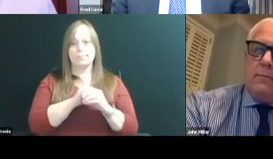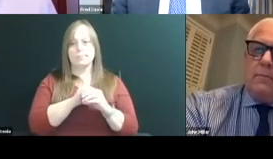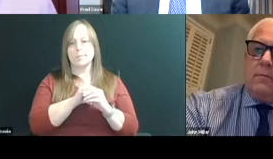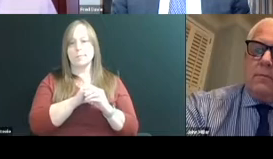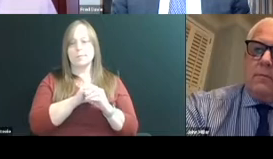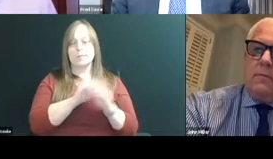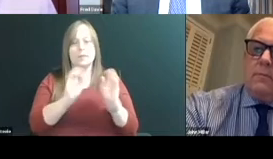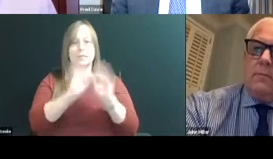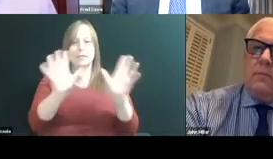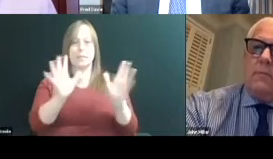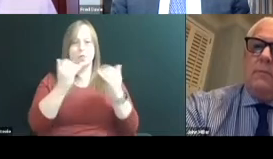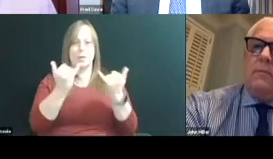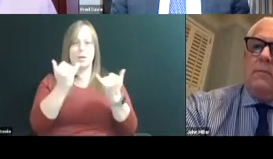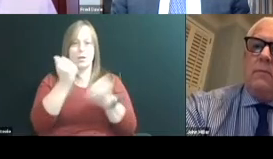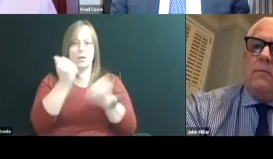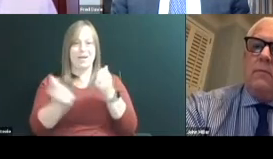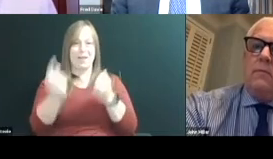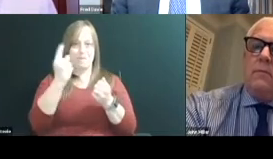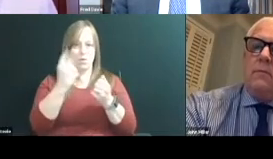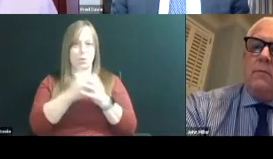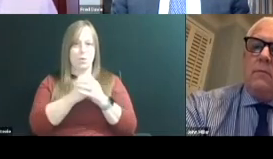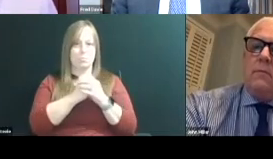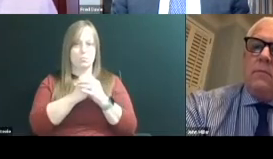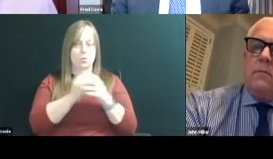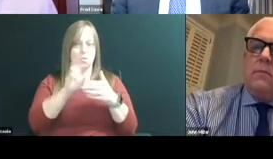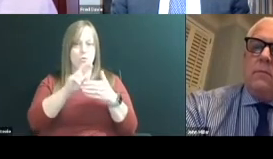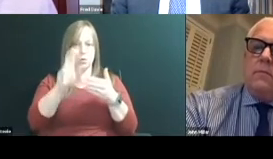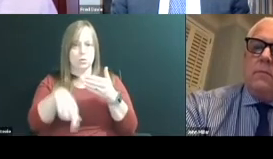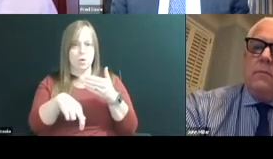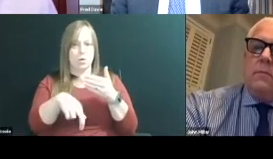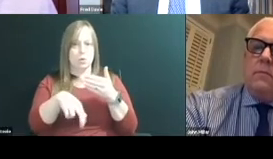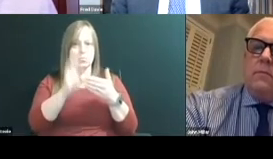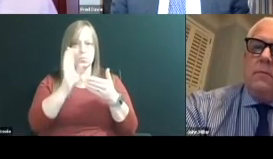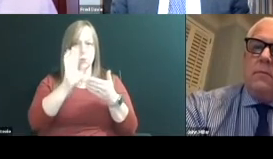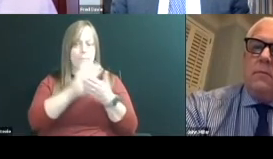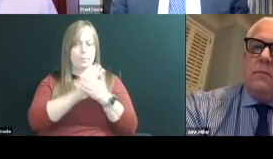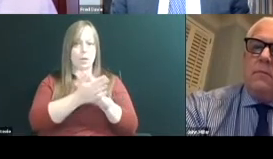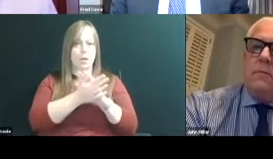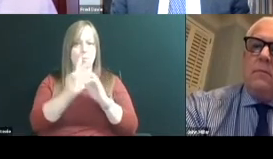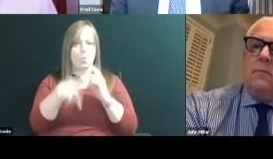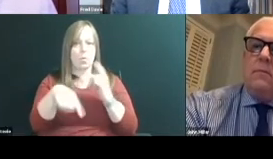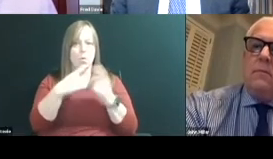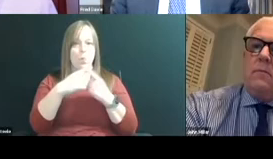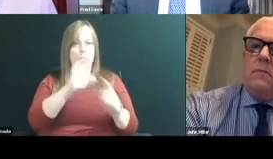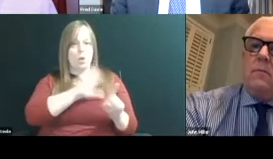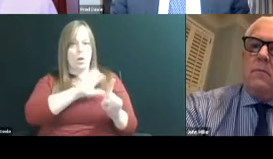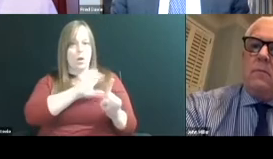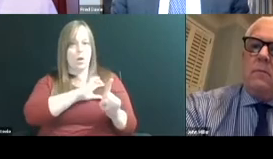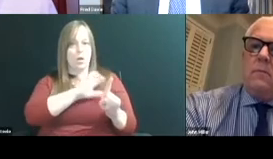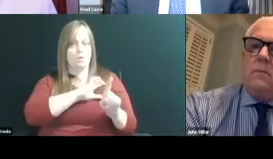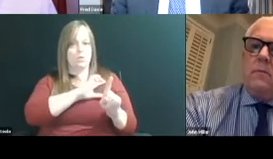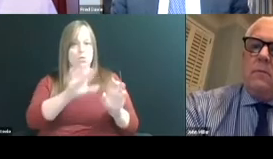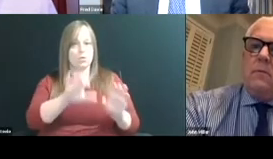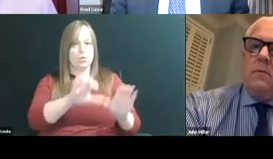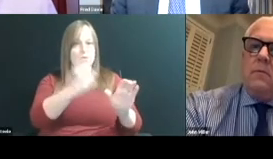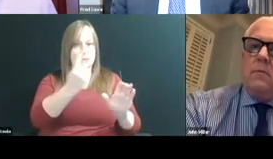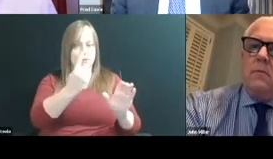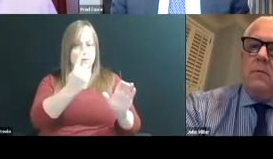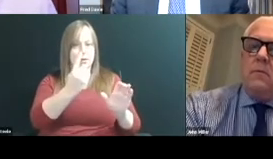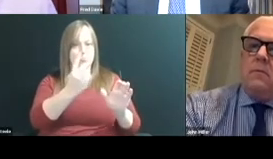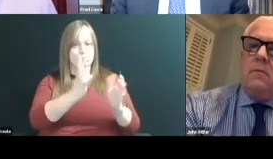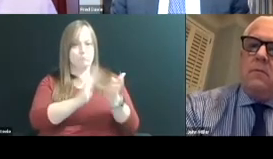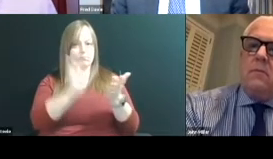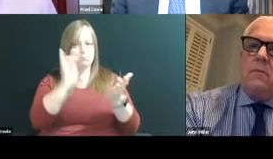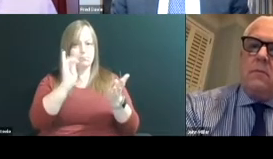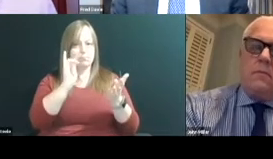it's clear now to everybody what the results will be when an officer takes an action that violates